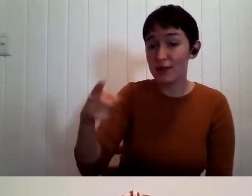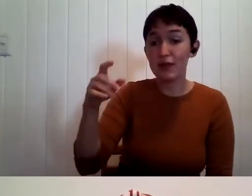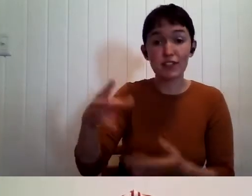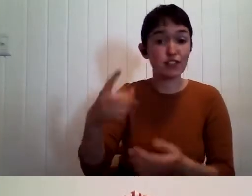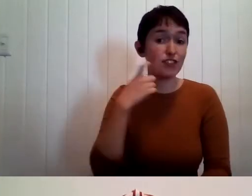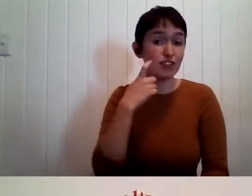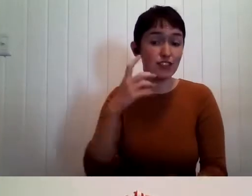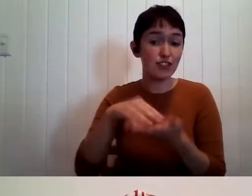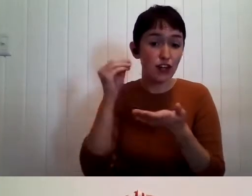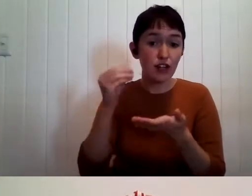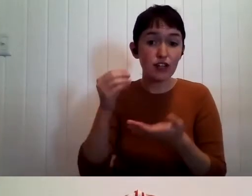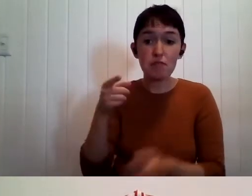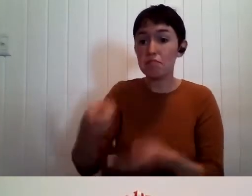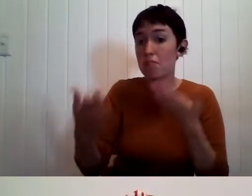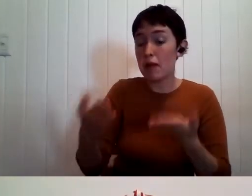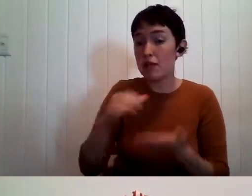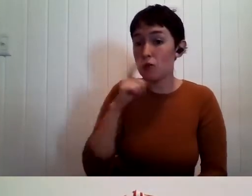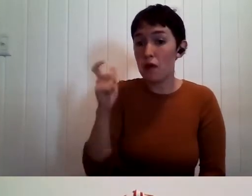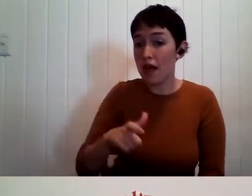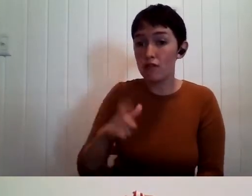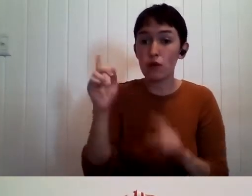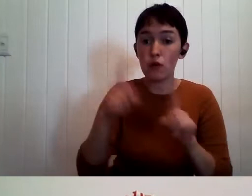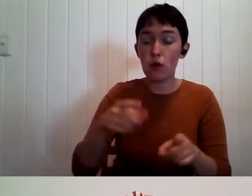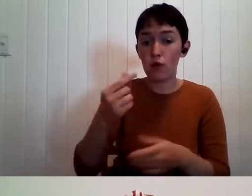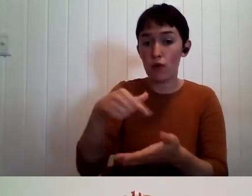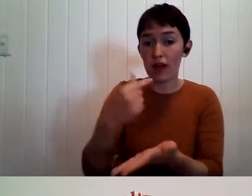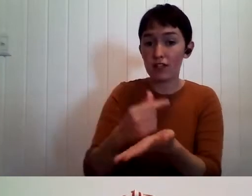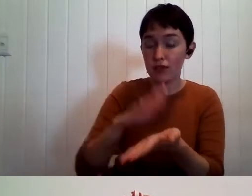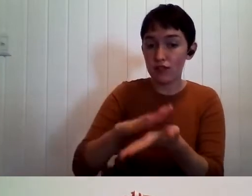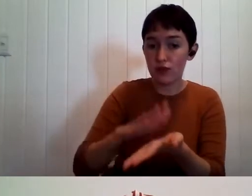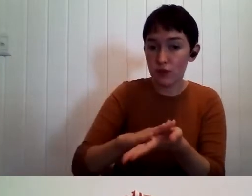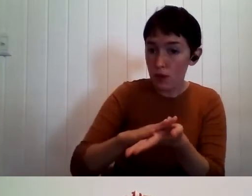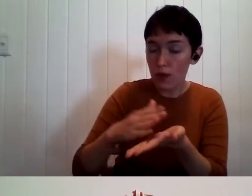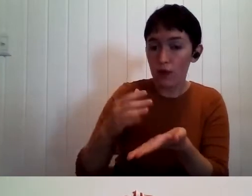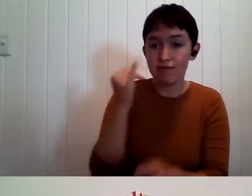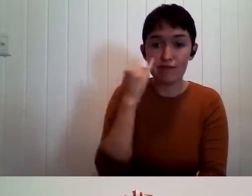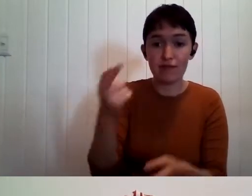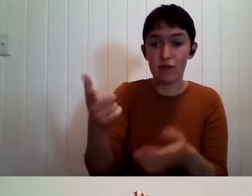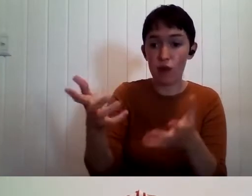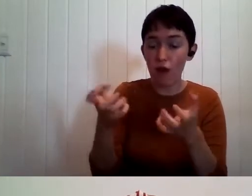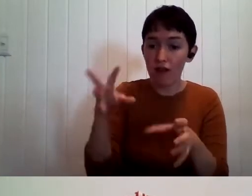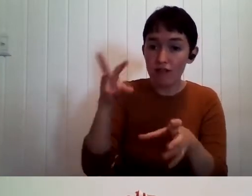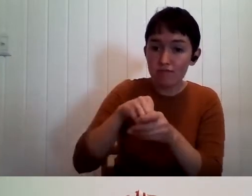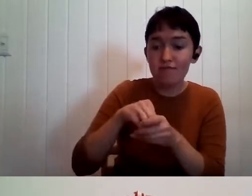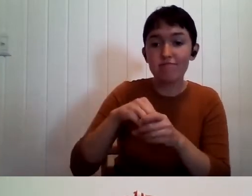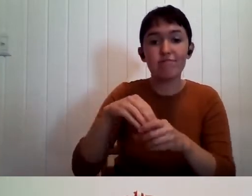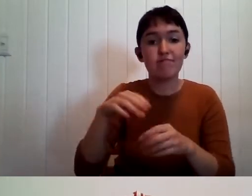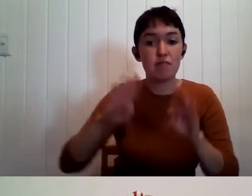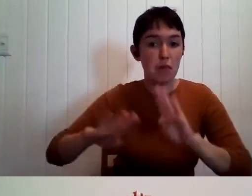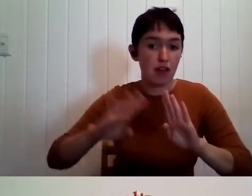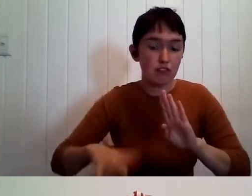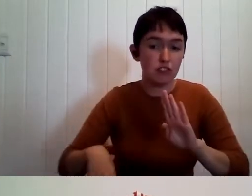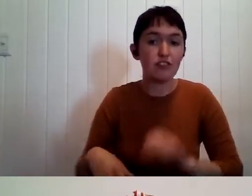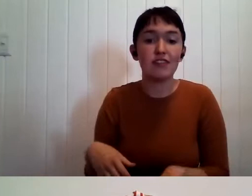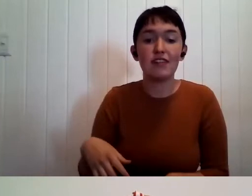want to be a scientist working and running your own lab, you need a PhD to do that. But if you want to be involved